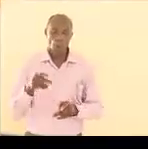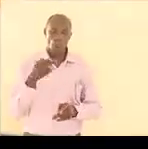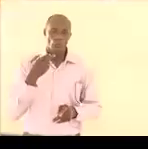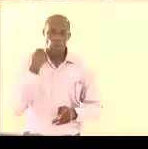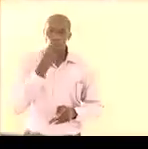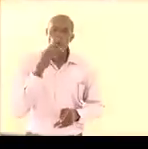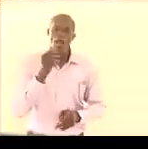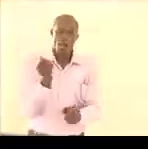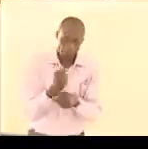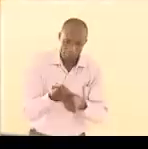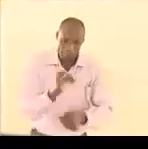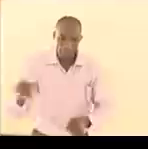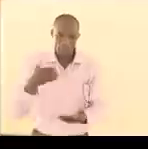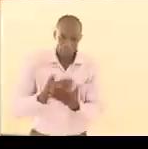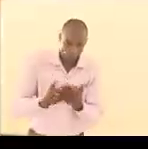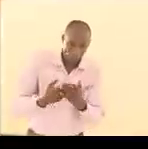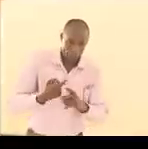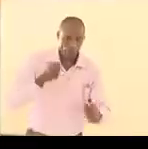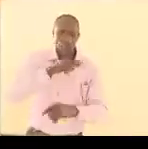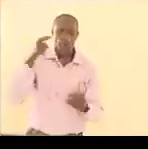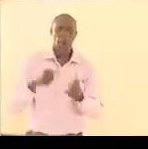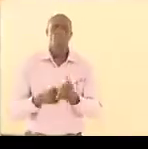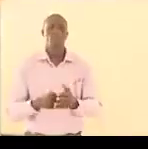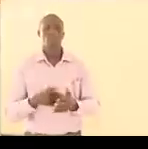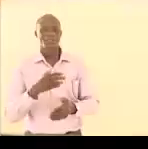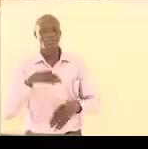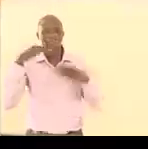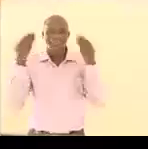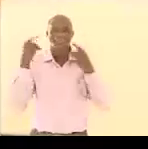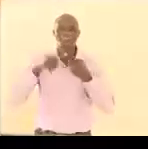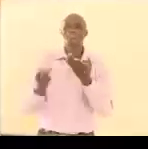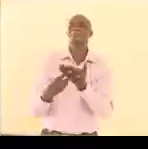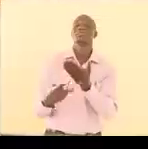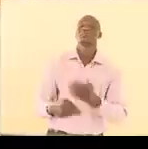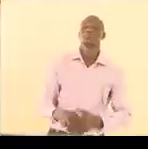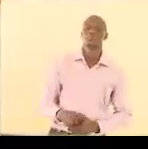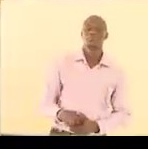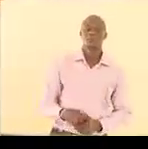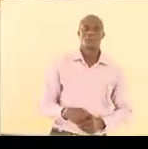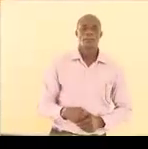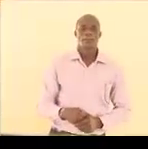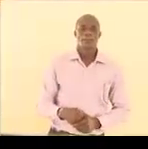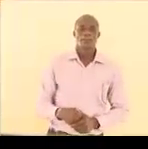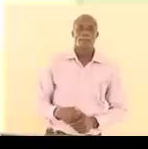in on this desperation and smiling to the bank.